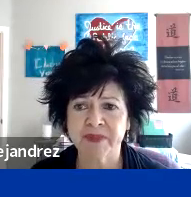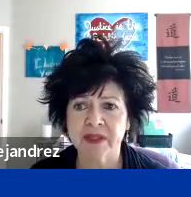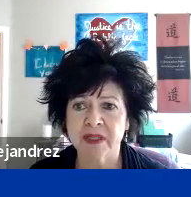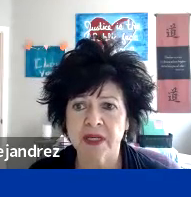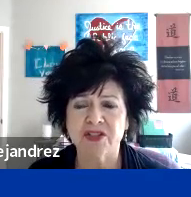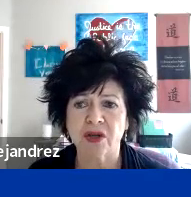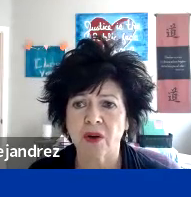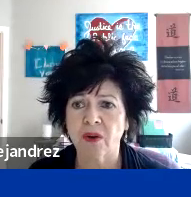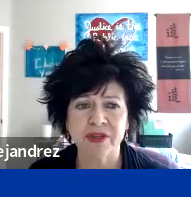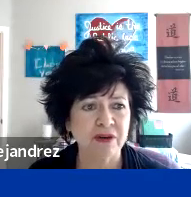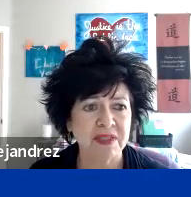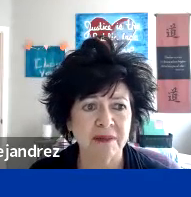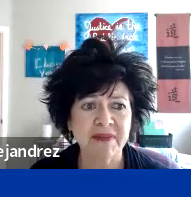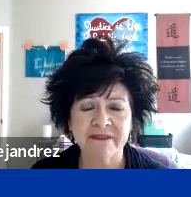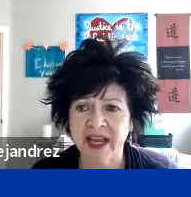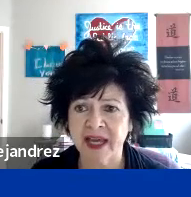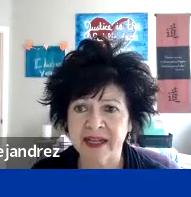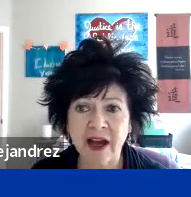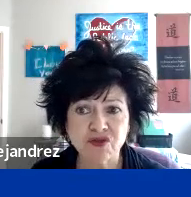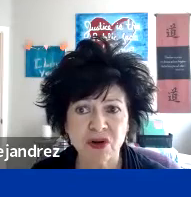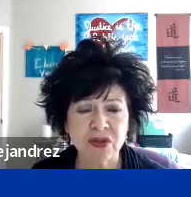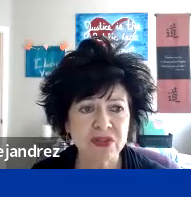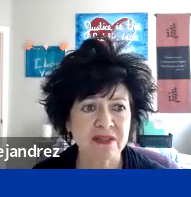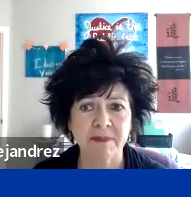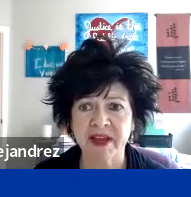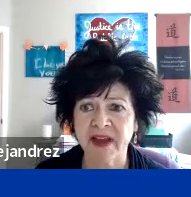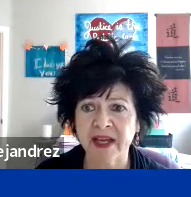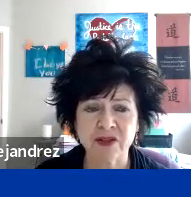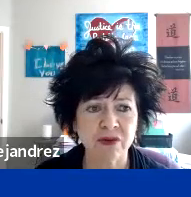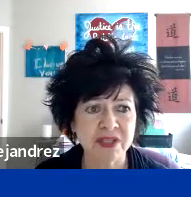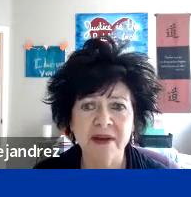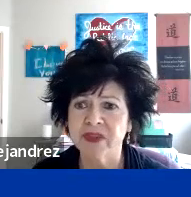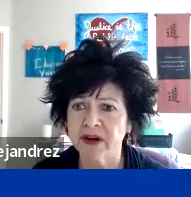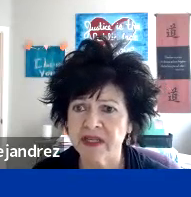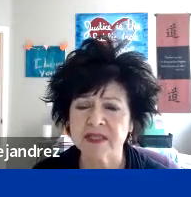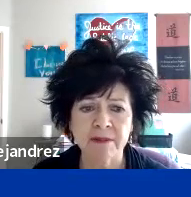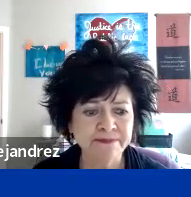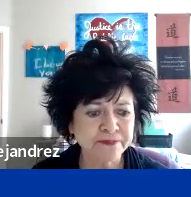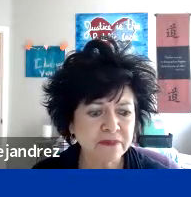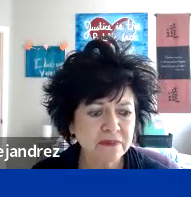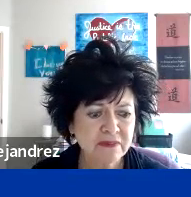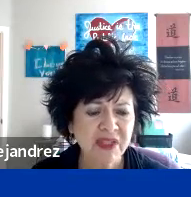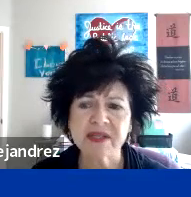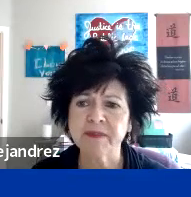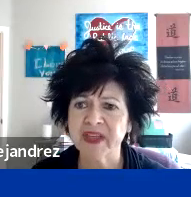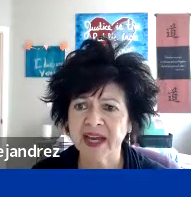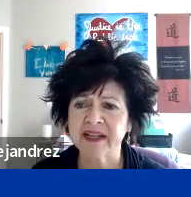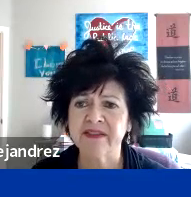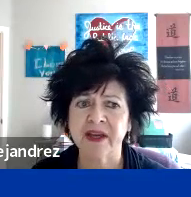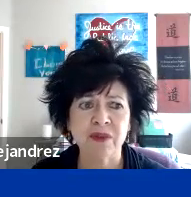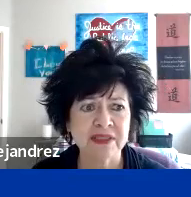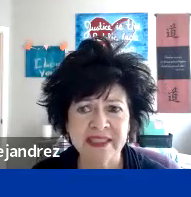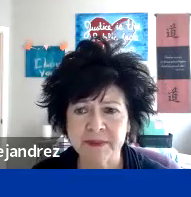happen. So, you know, some have had health struggles, some have had, so there is some of